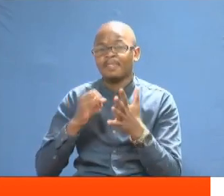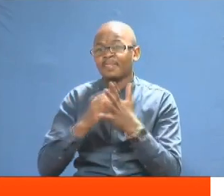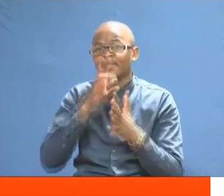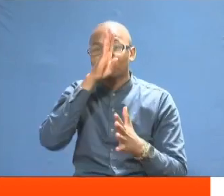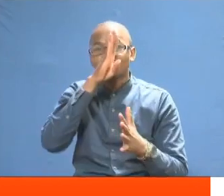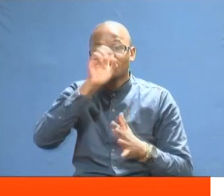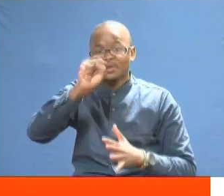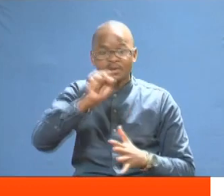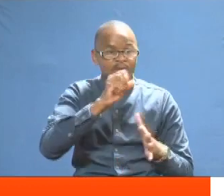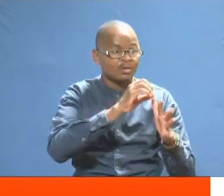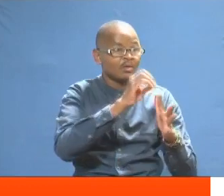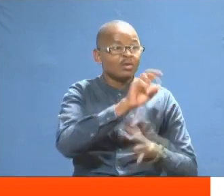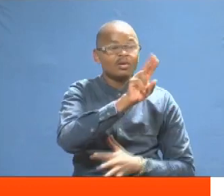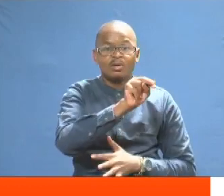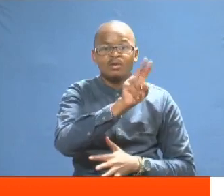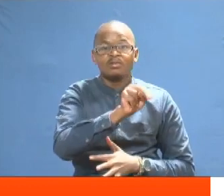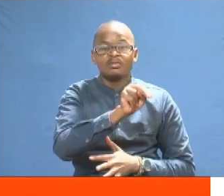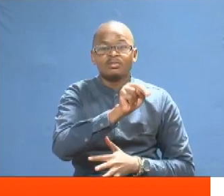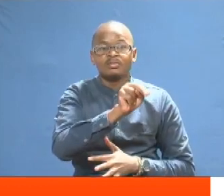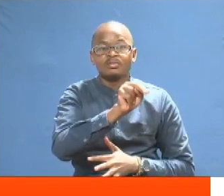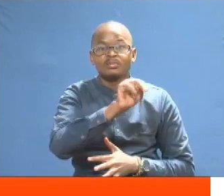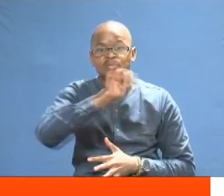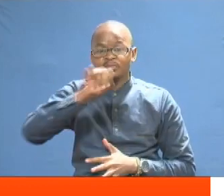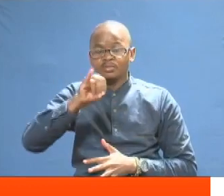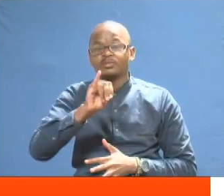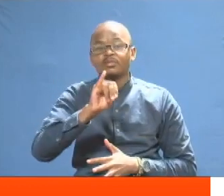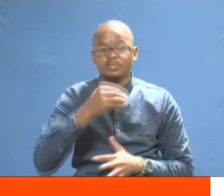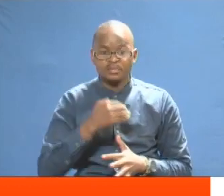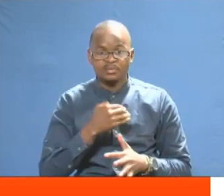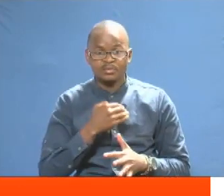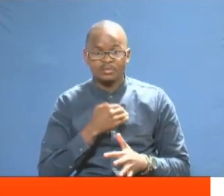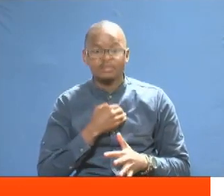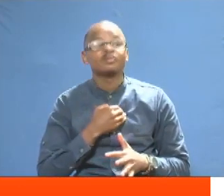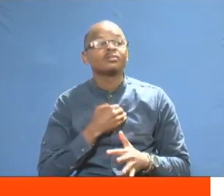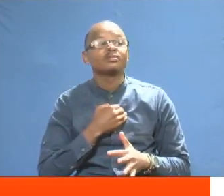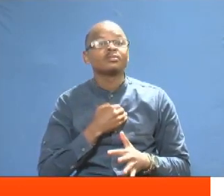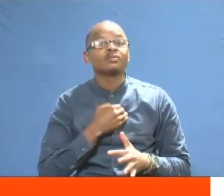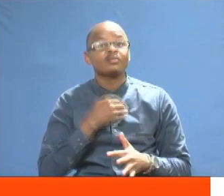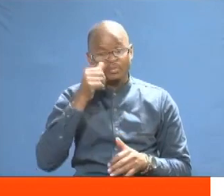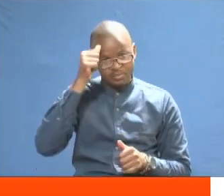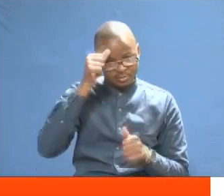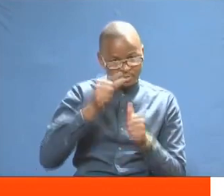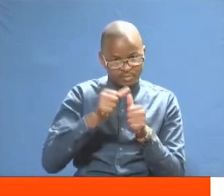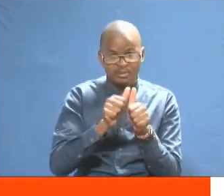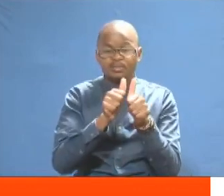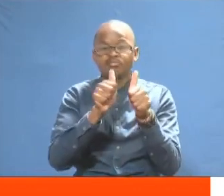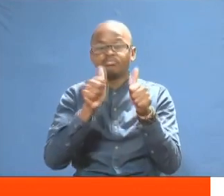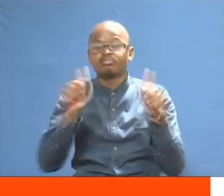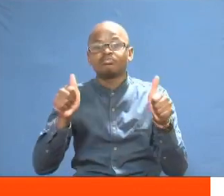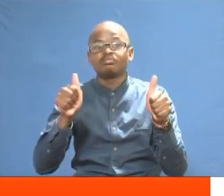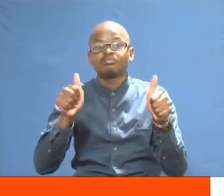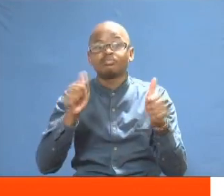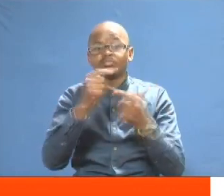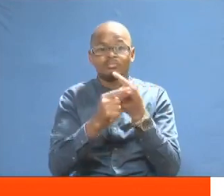can be yes or no, because of course Jubilee has gone a full circle. You remember very well